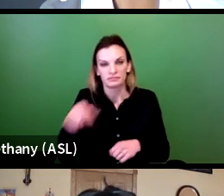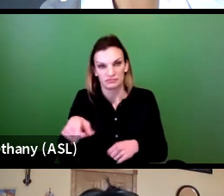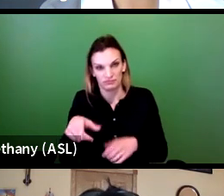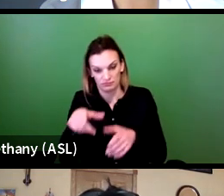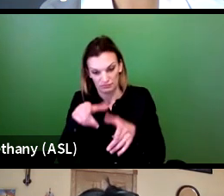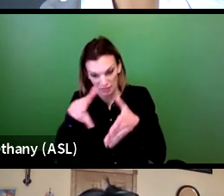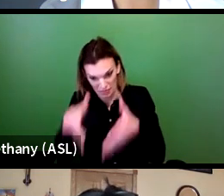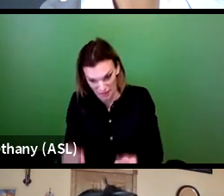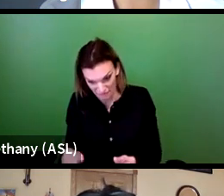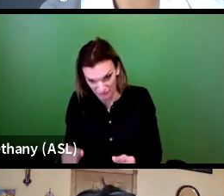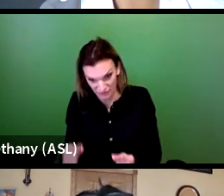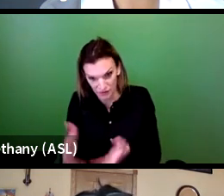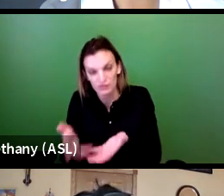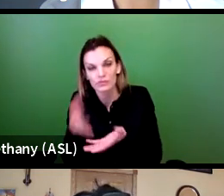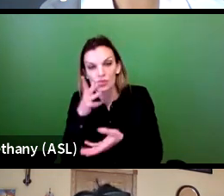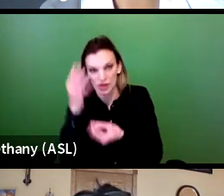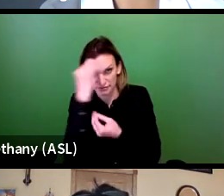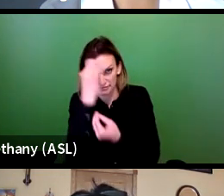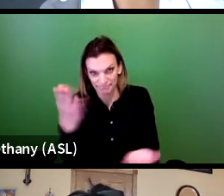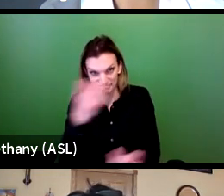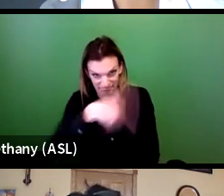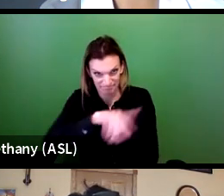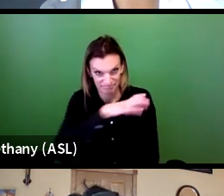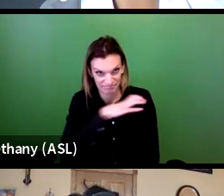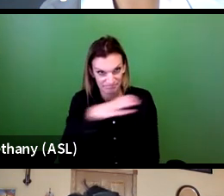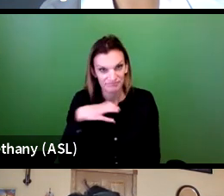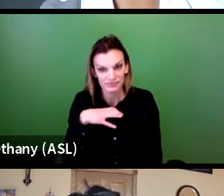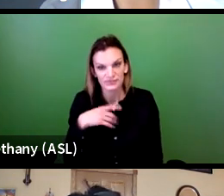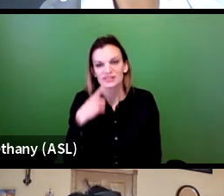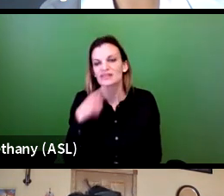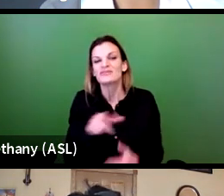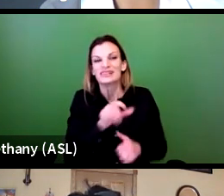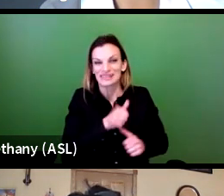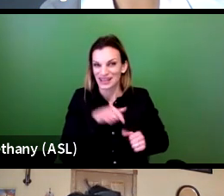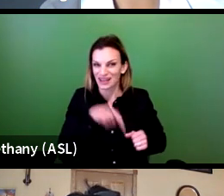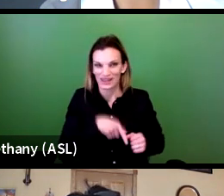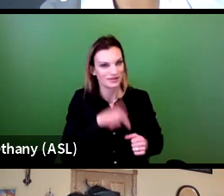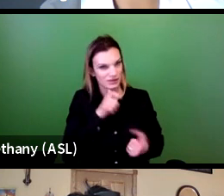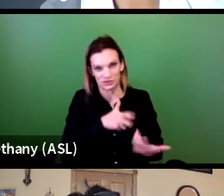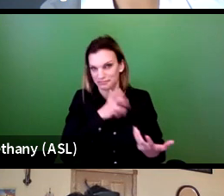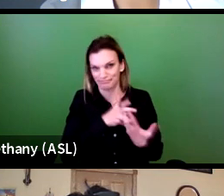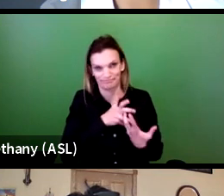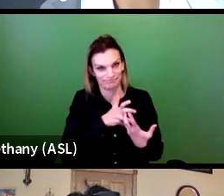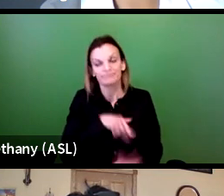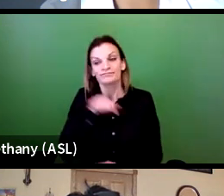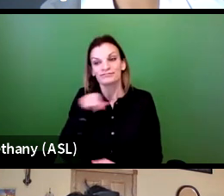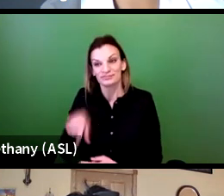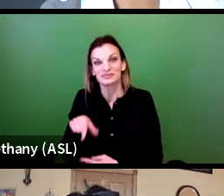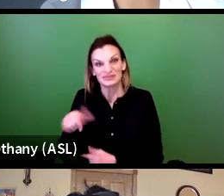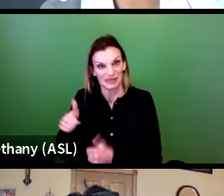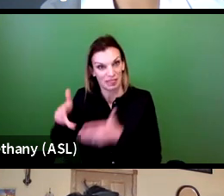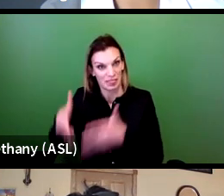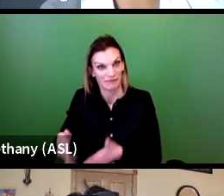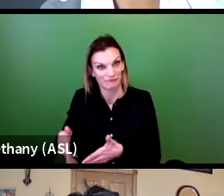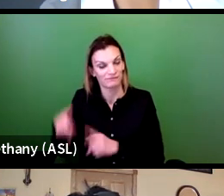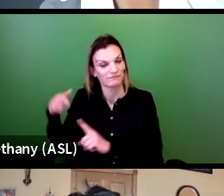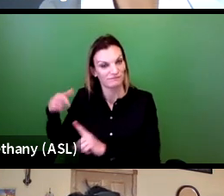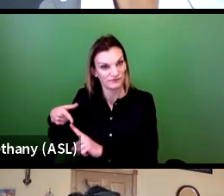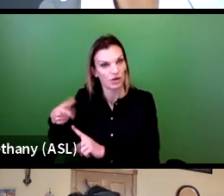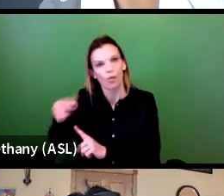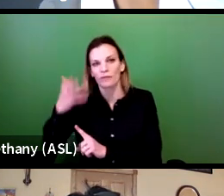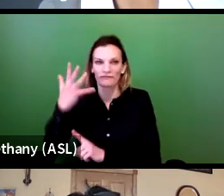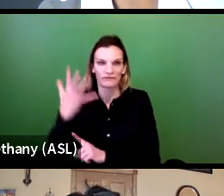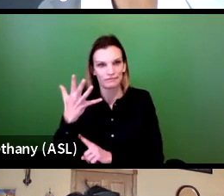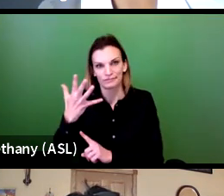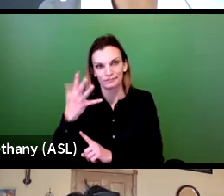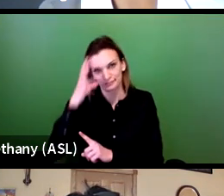here's 10 that don't meet the qualification. Here's 10 that do, and these 5 we think are the